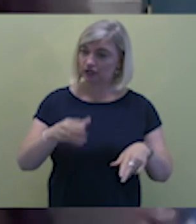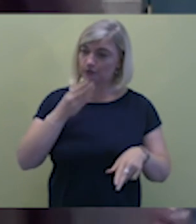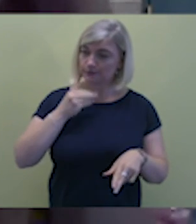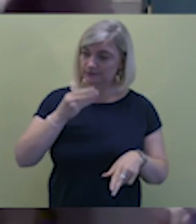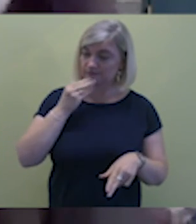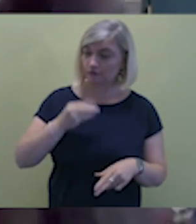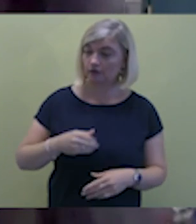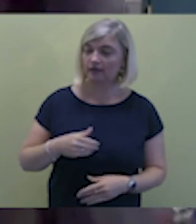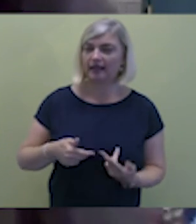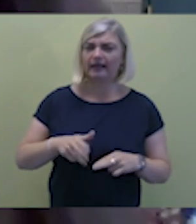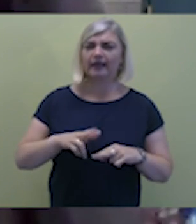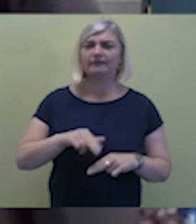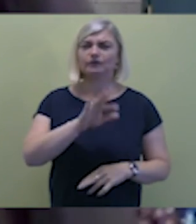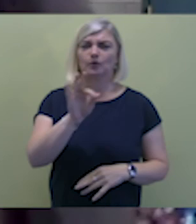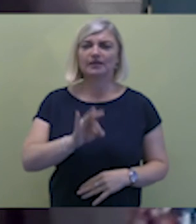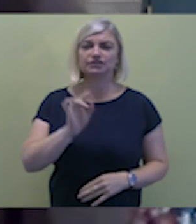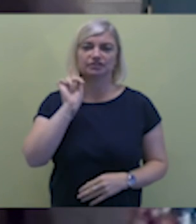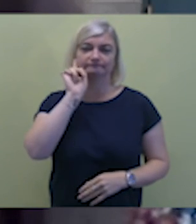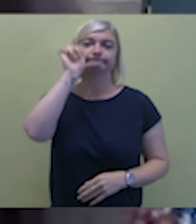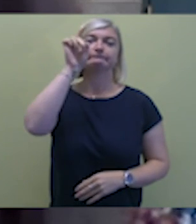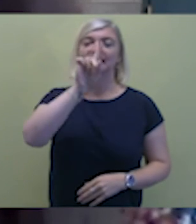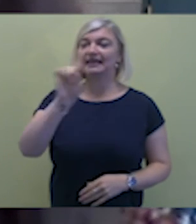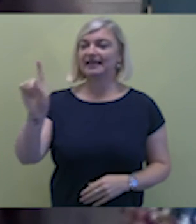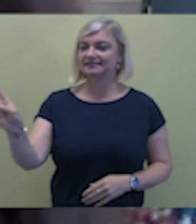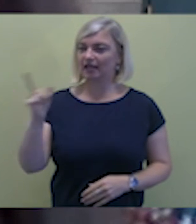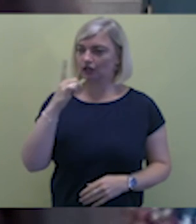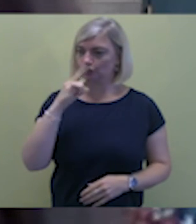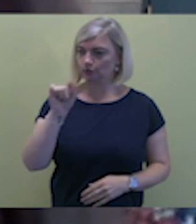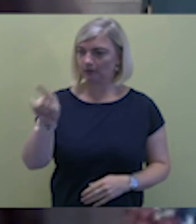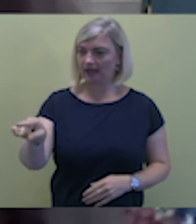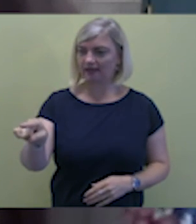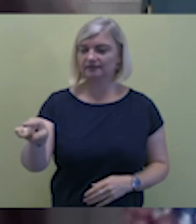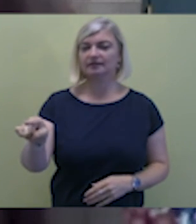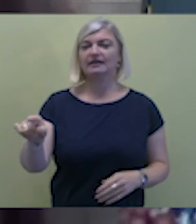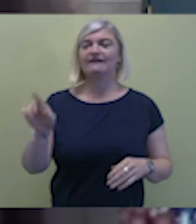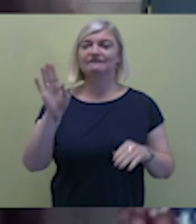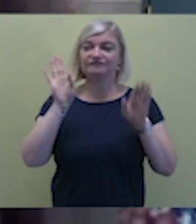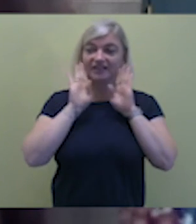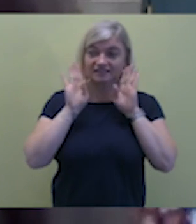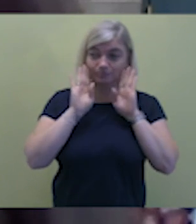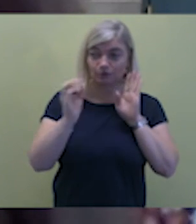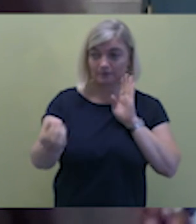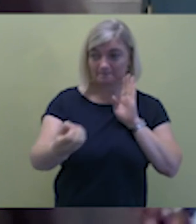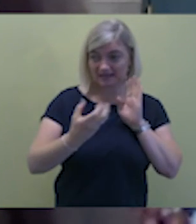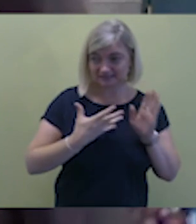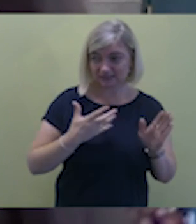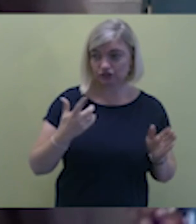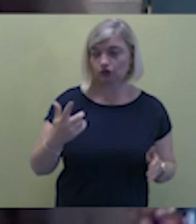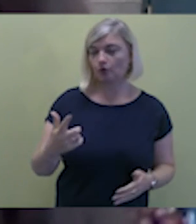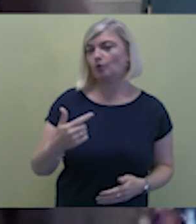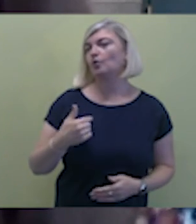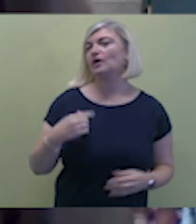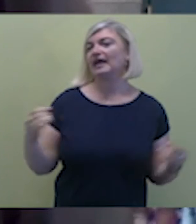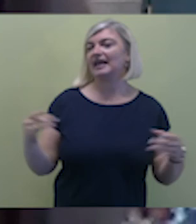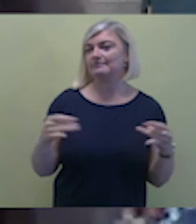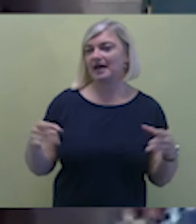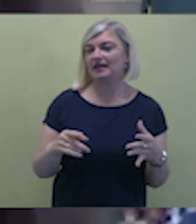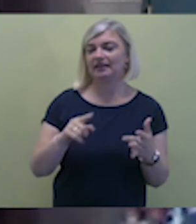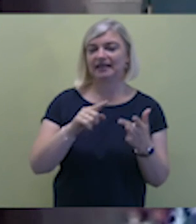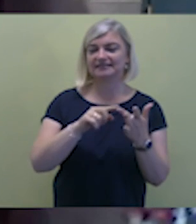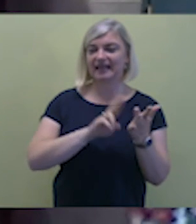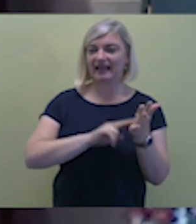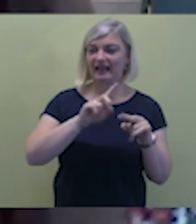a question that suddenly just popped into your head, then please do send us a direct message on Facebook or send us an email,